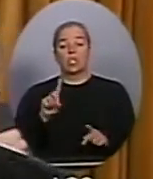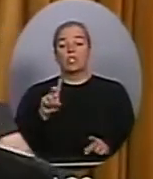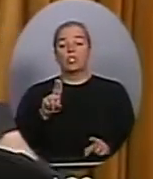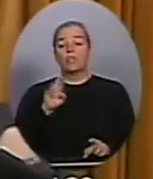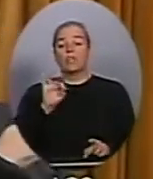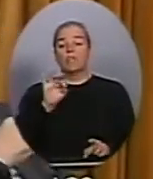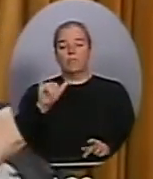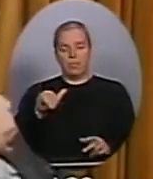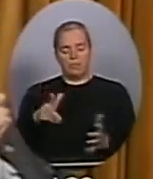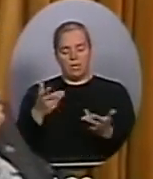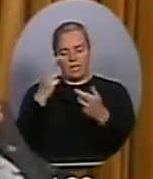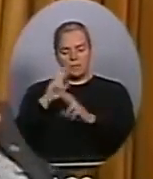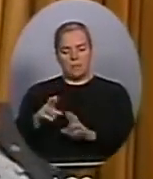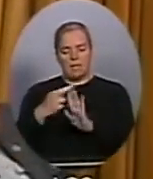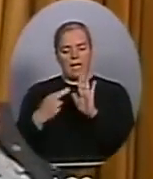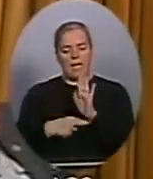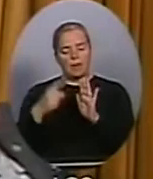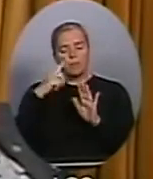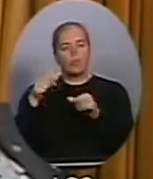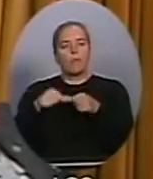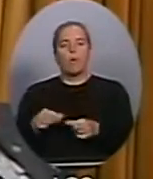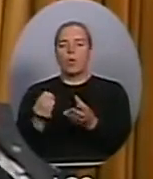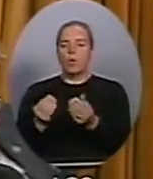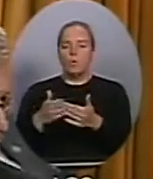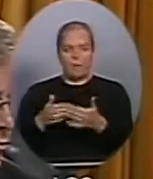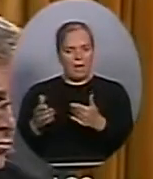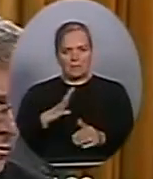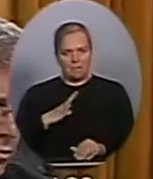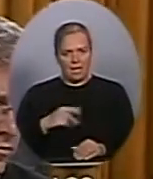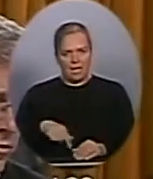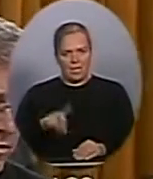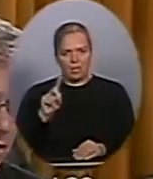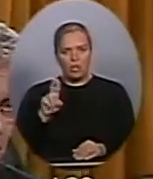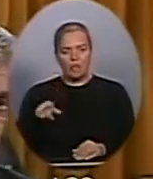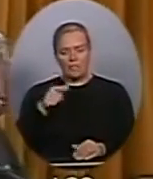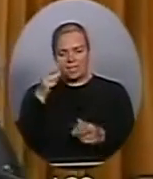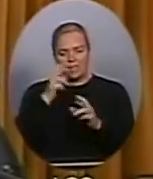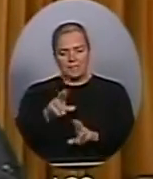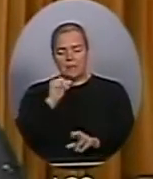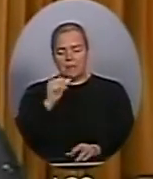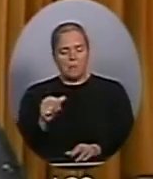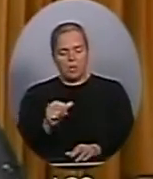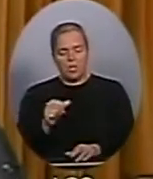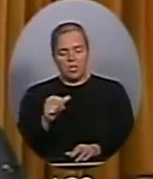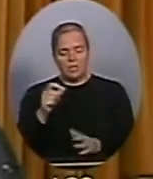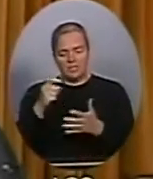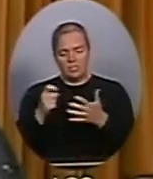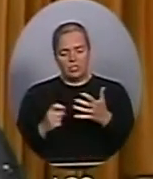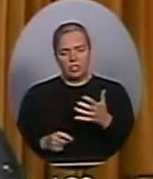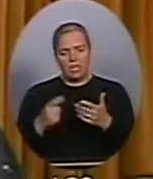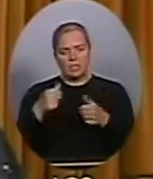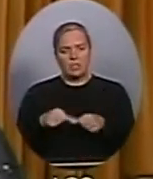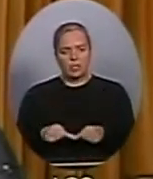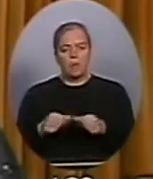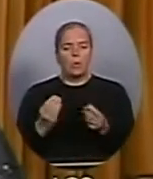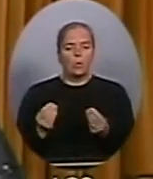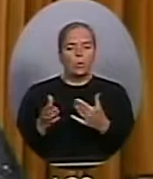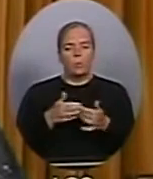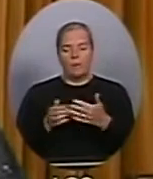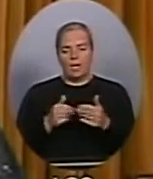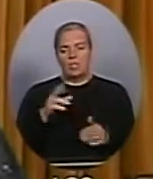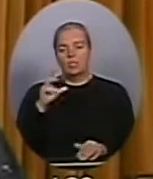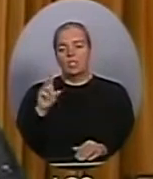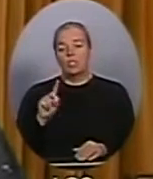was ineligible to claim his status in Prince Edward Island. But this key passage was removed from the Senate audit by Senators Tatchuk and Senator Olson. Now,